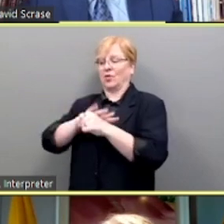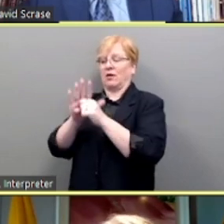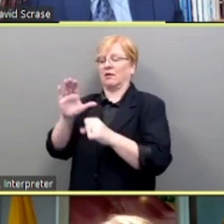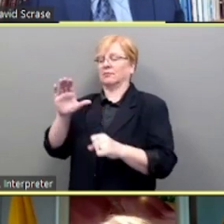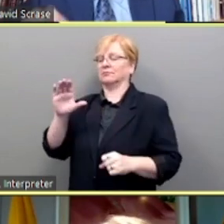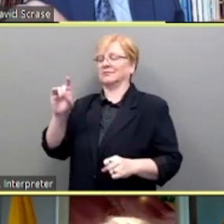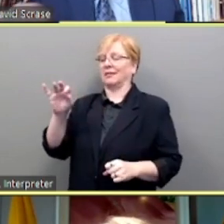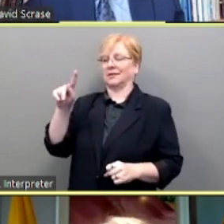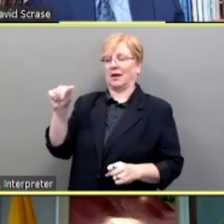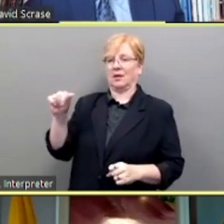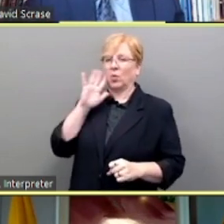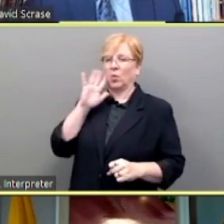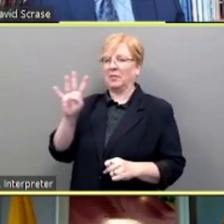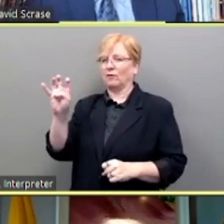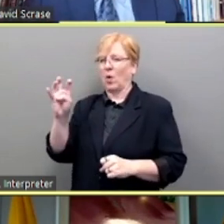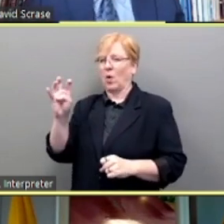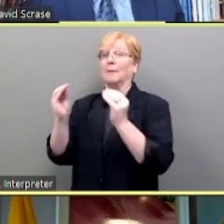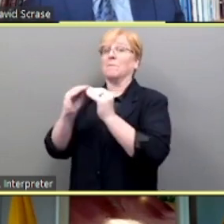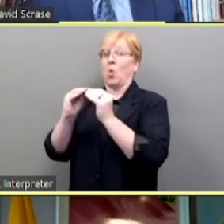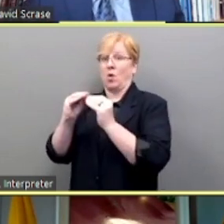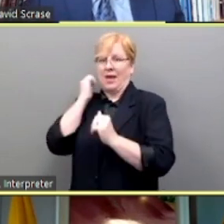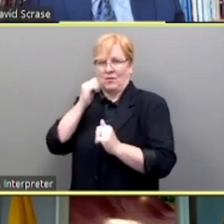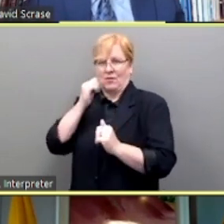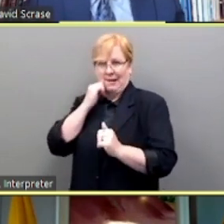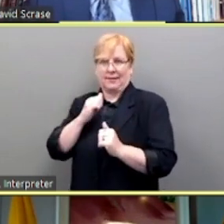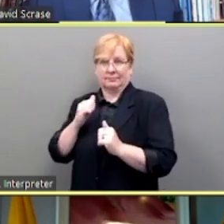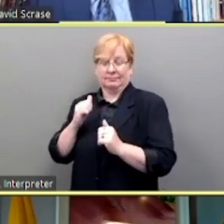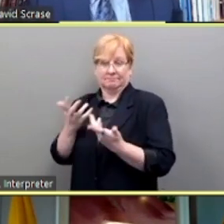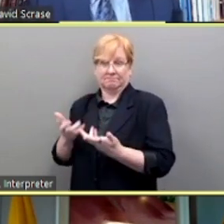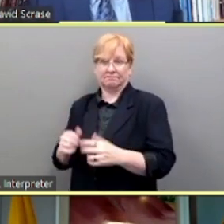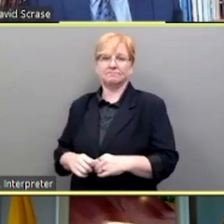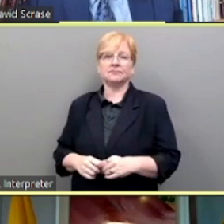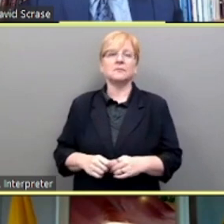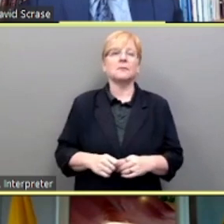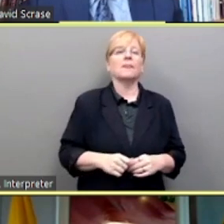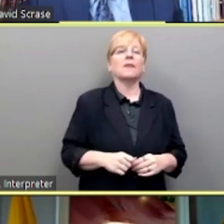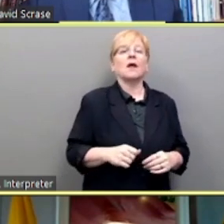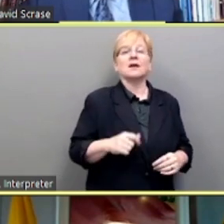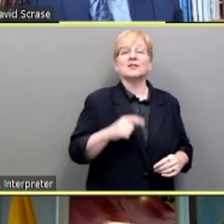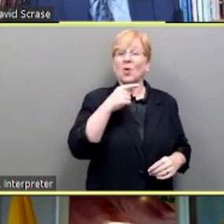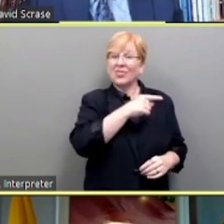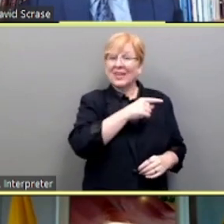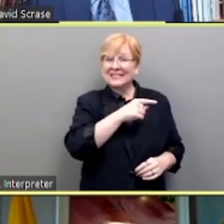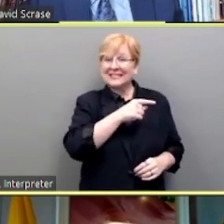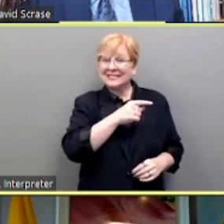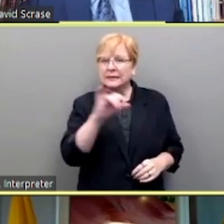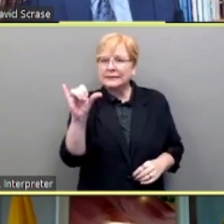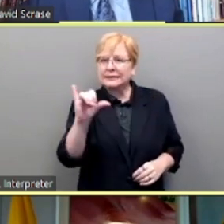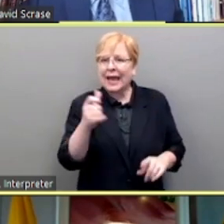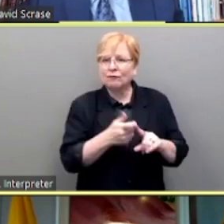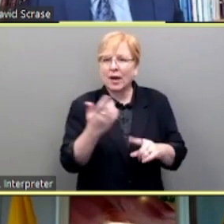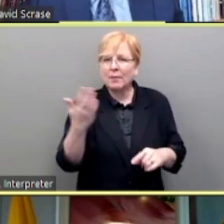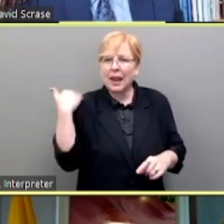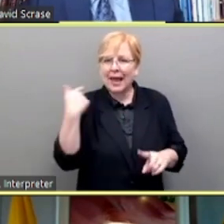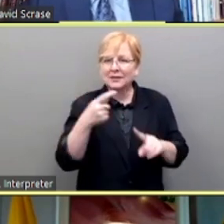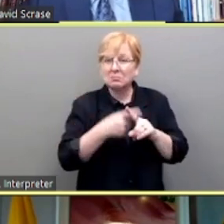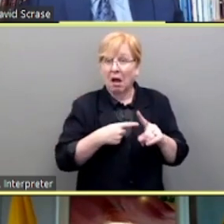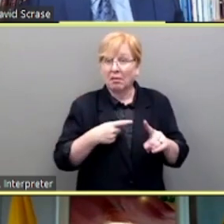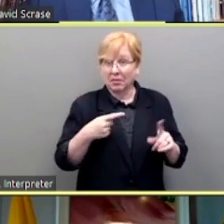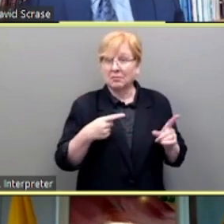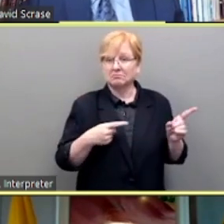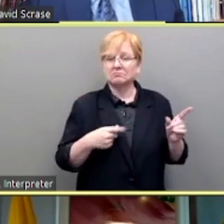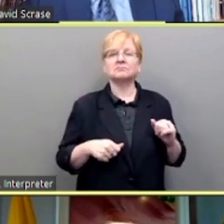States about having everyone be vaccinated. I did put this slide in from last month. Also, the next slide,